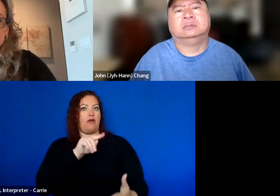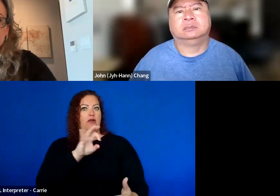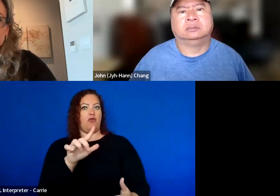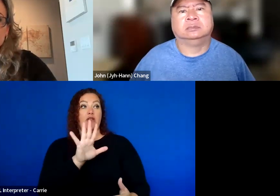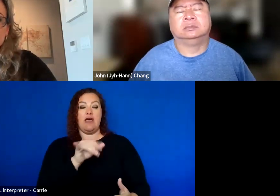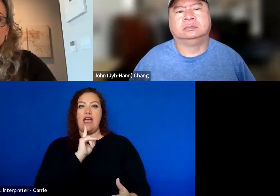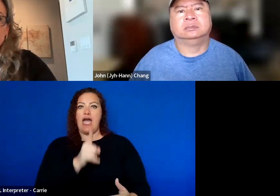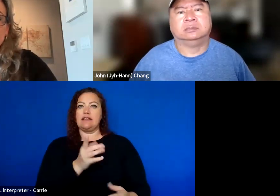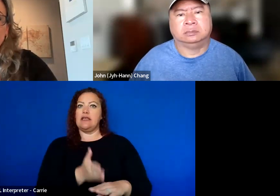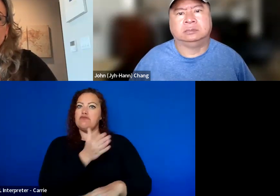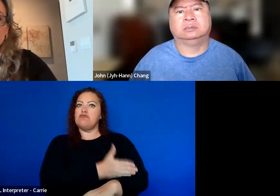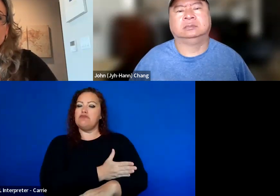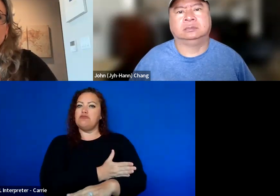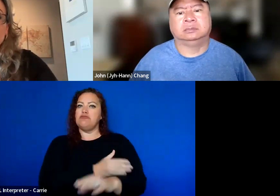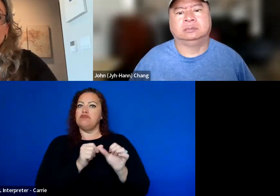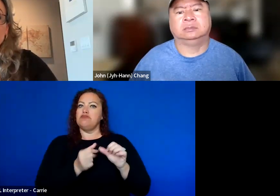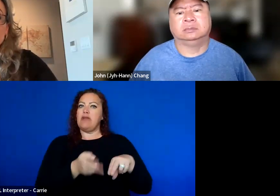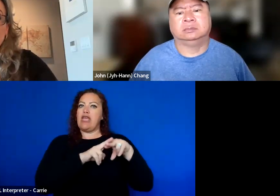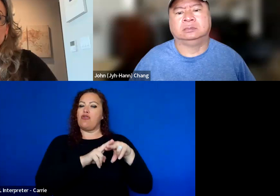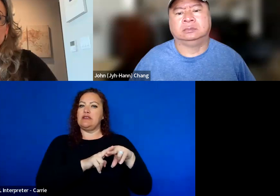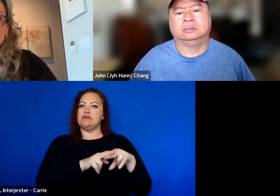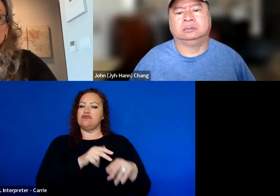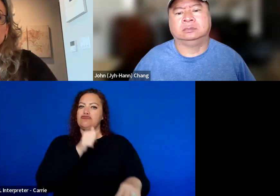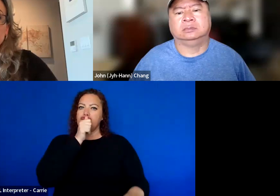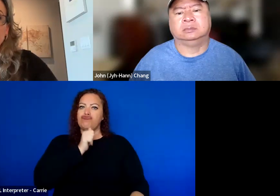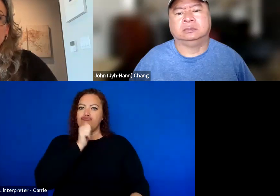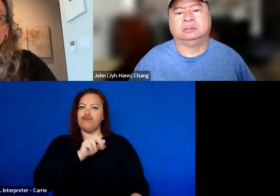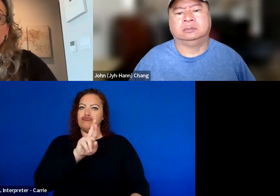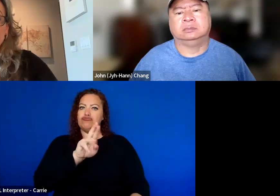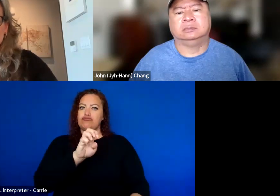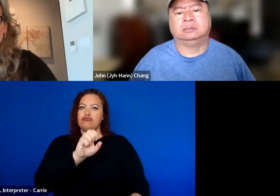increase resilience. And a lot of them have to do